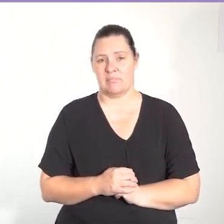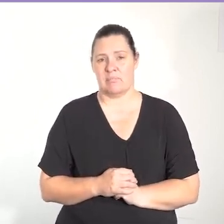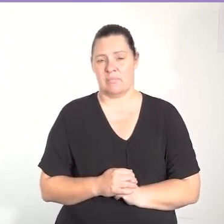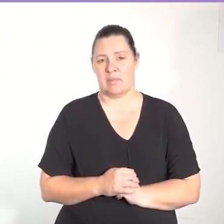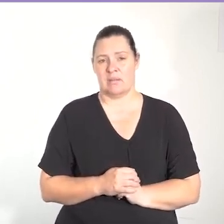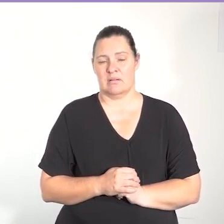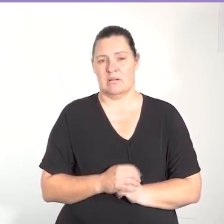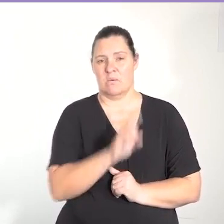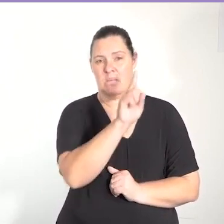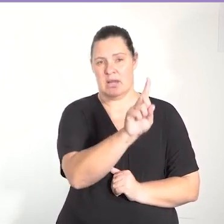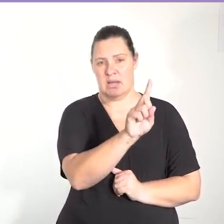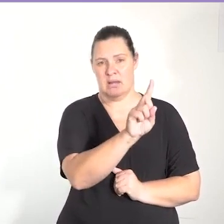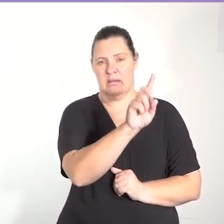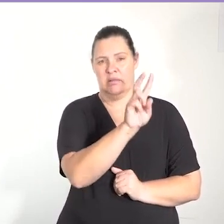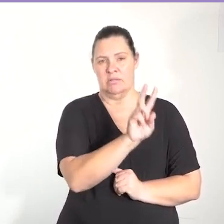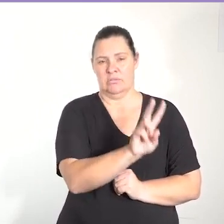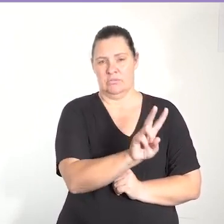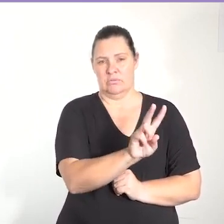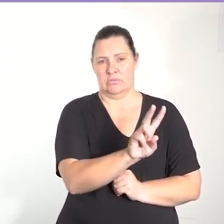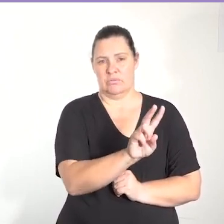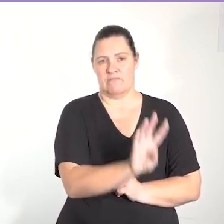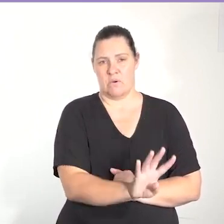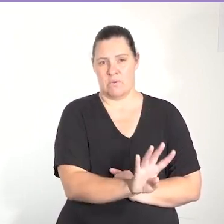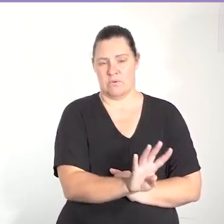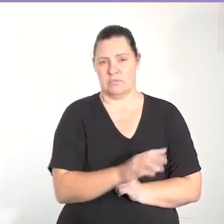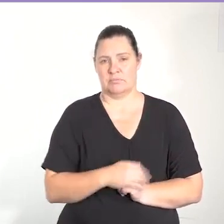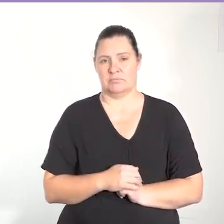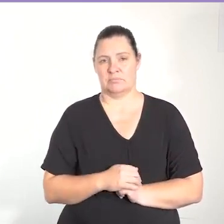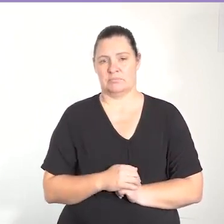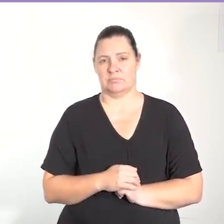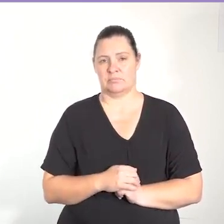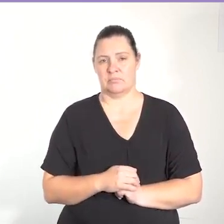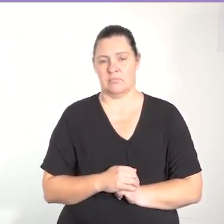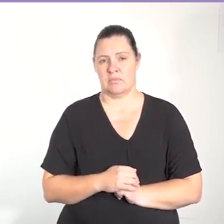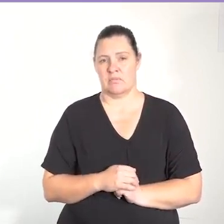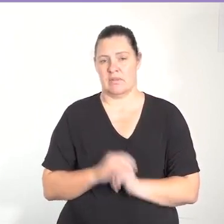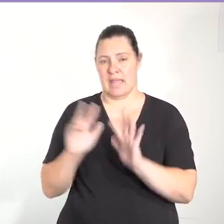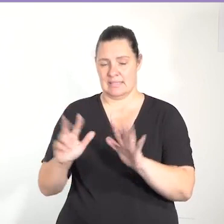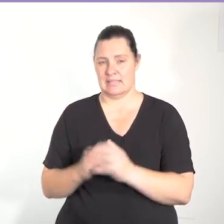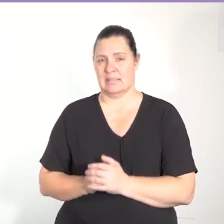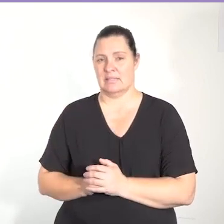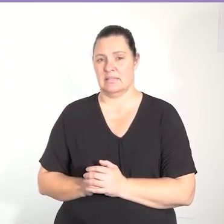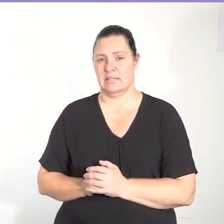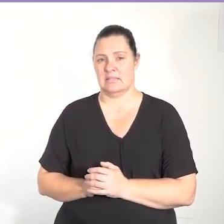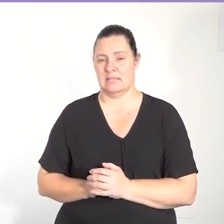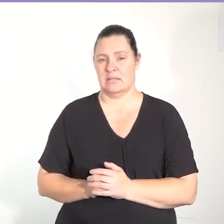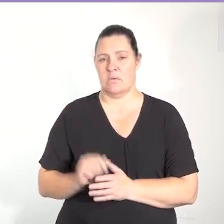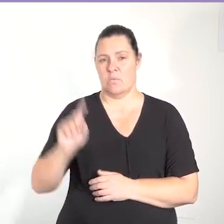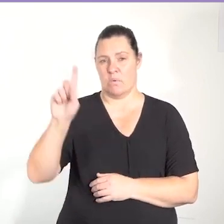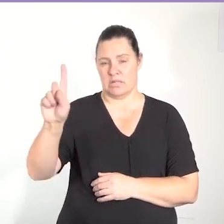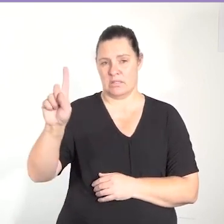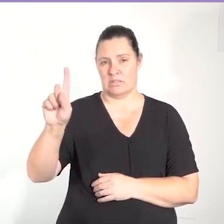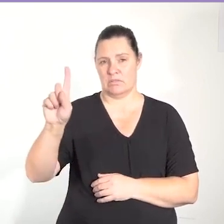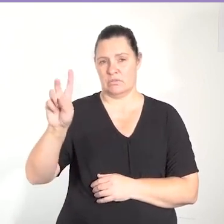is going to be 1, 2, and 4. And then we are going to list the factors of 8,